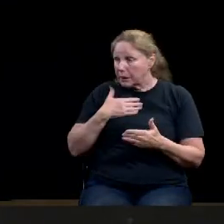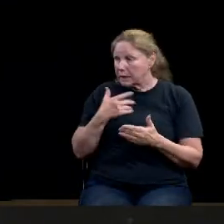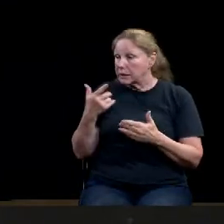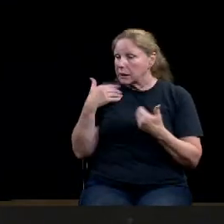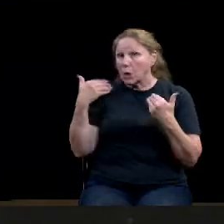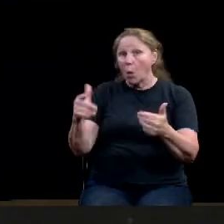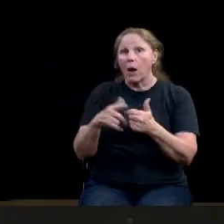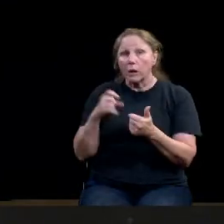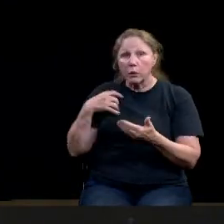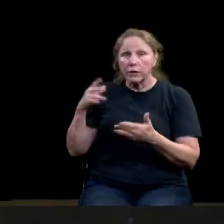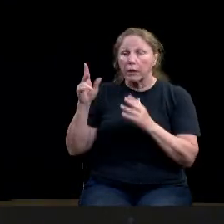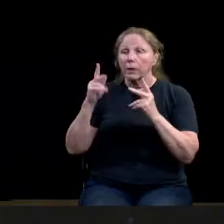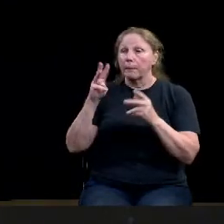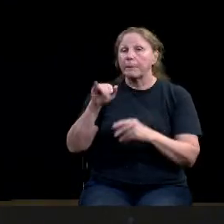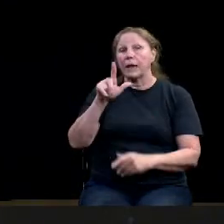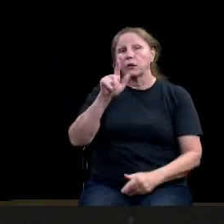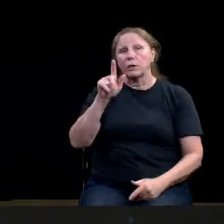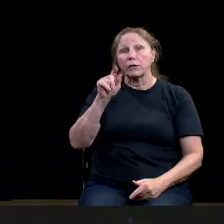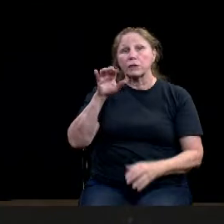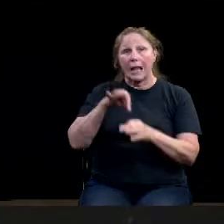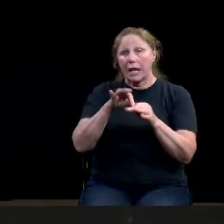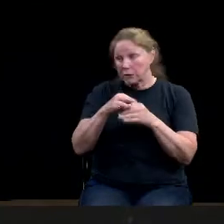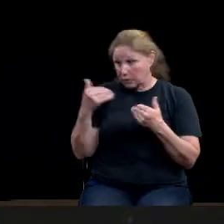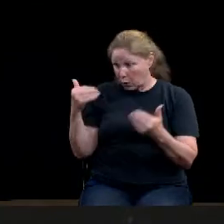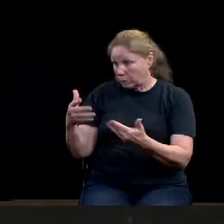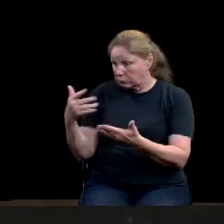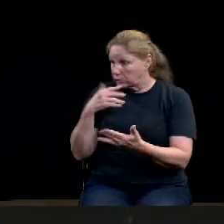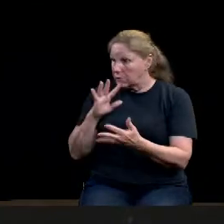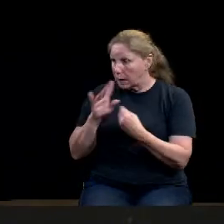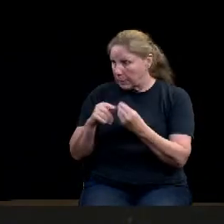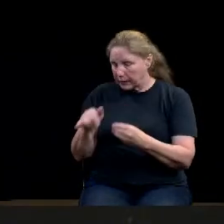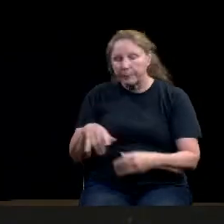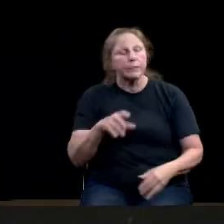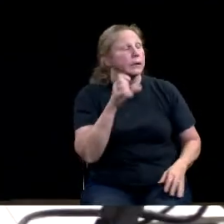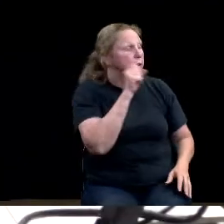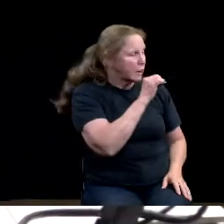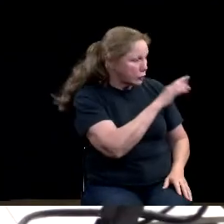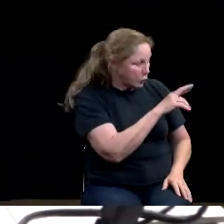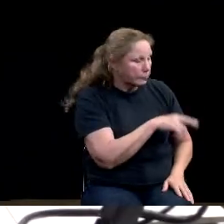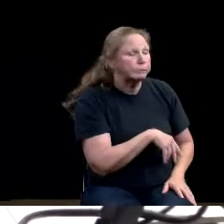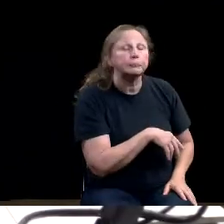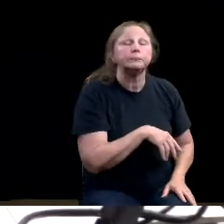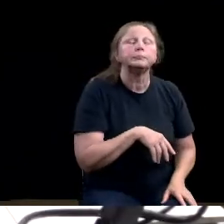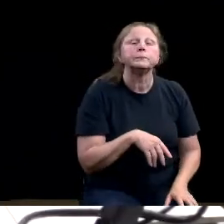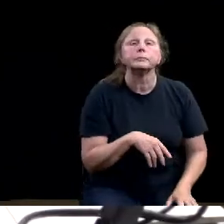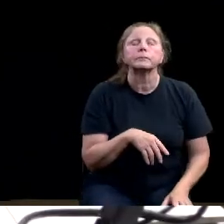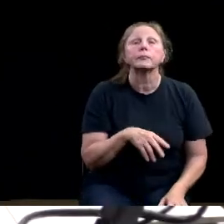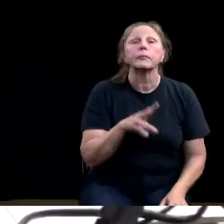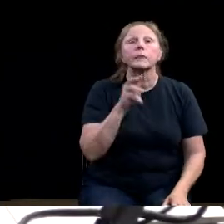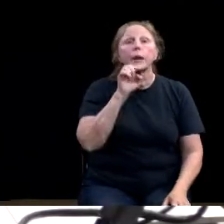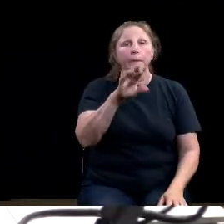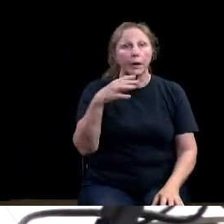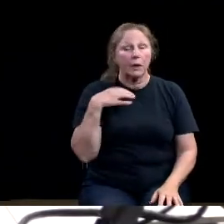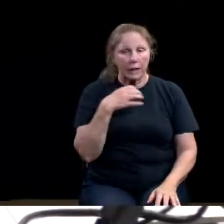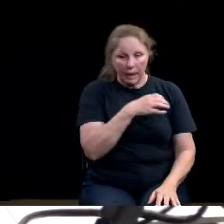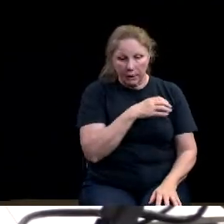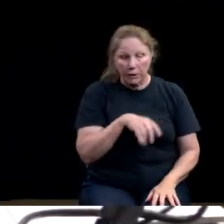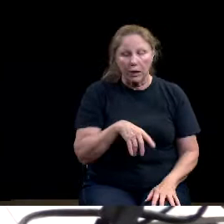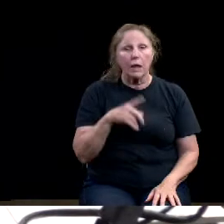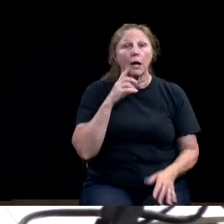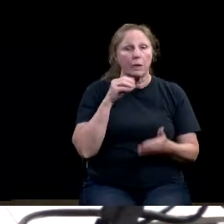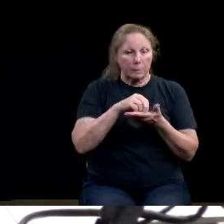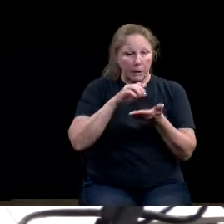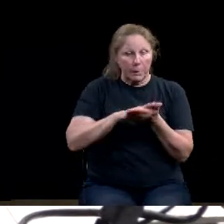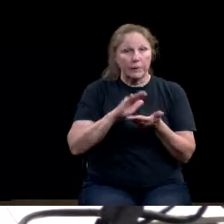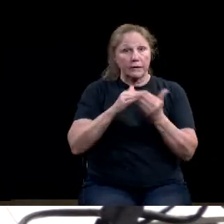Mayor and Council, as custodian of records for the City of Waco pursuant to the Waco, Texas Code of Ordinance, Section 2-111, and as City of Waco